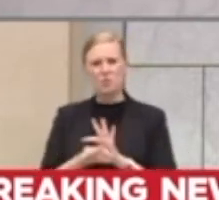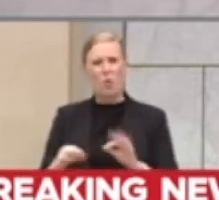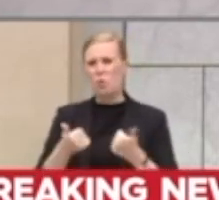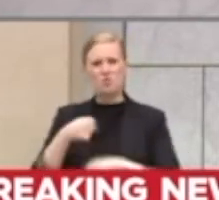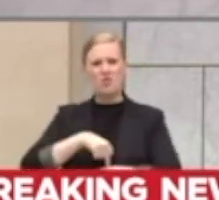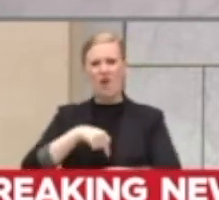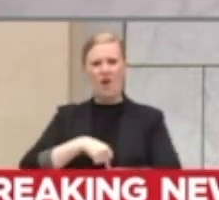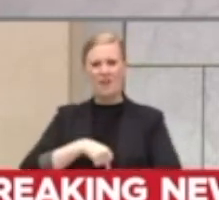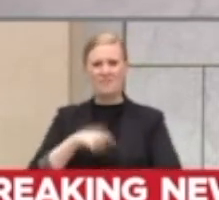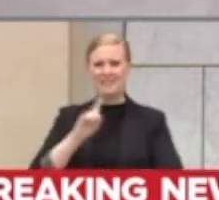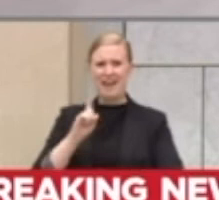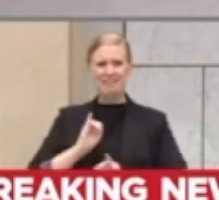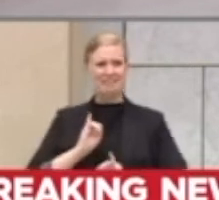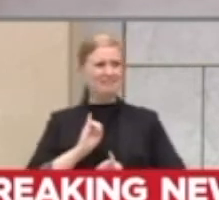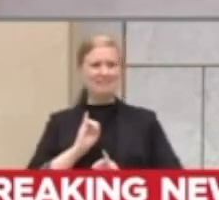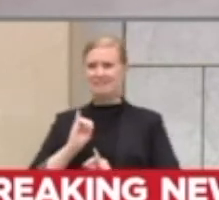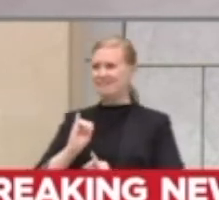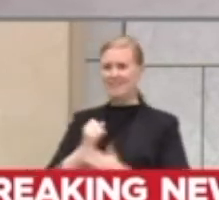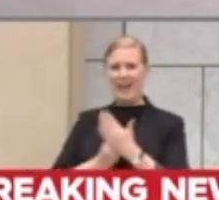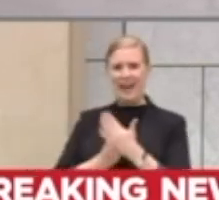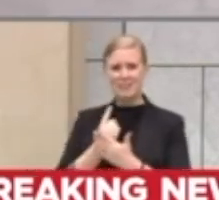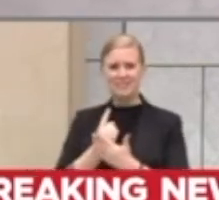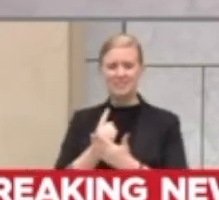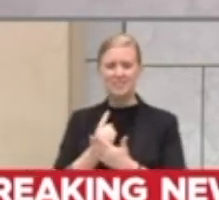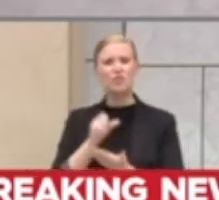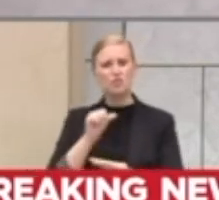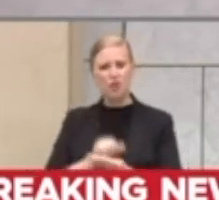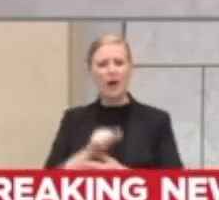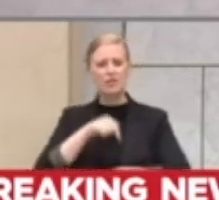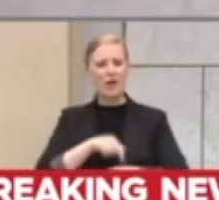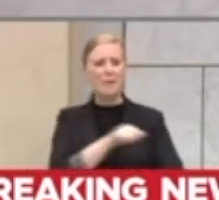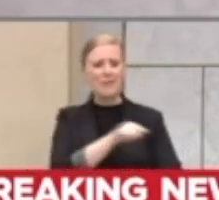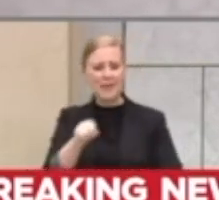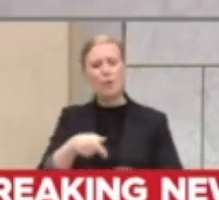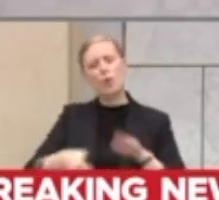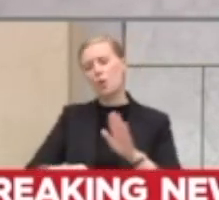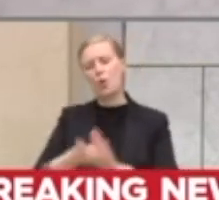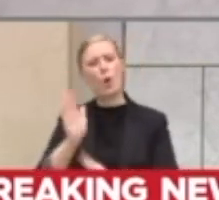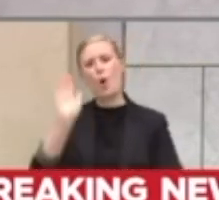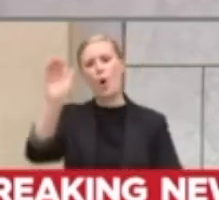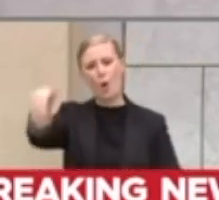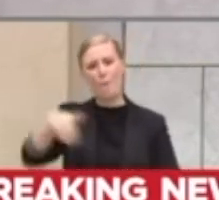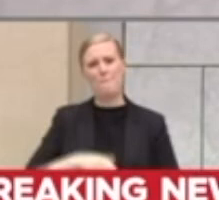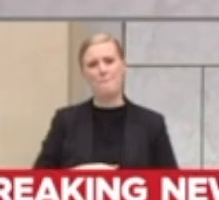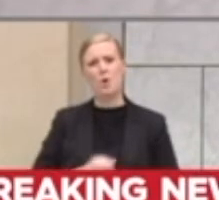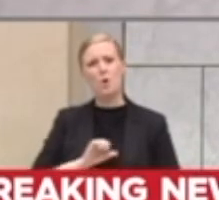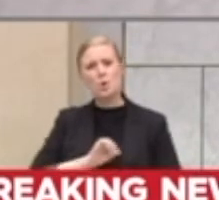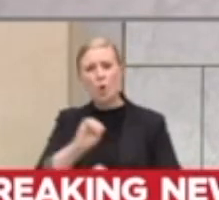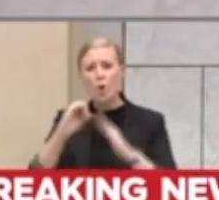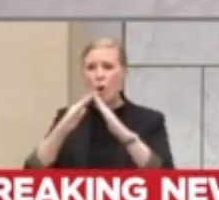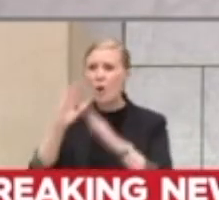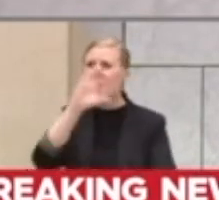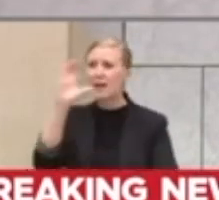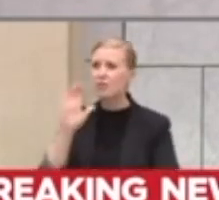for some while, and I know many visitors have, to make your way home and to ensure that you can receive the supports that are available where they